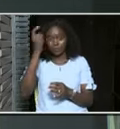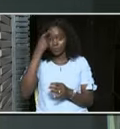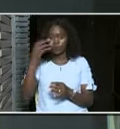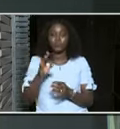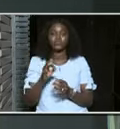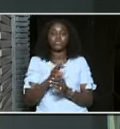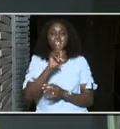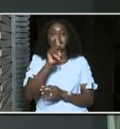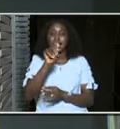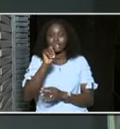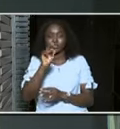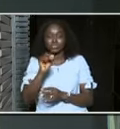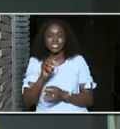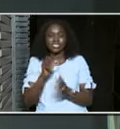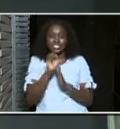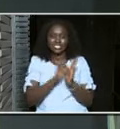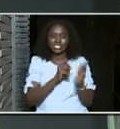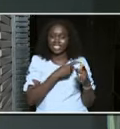PDP. And in